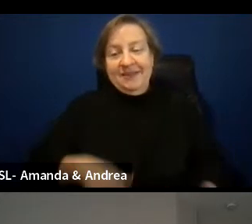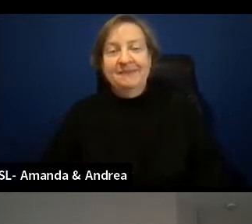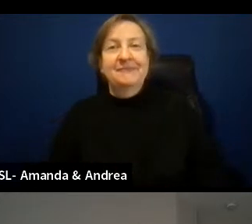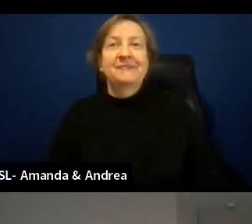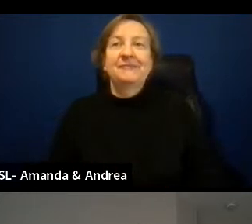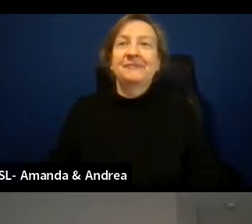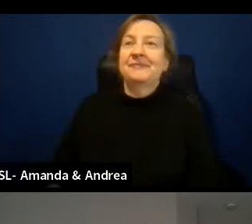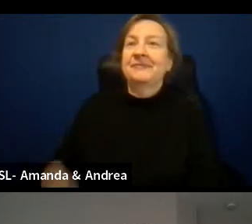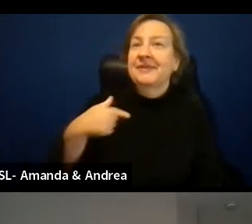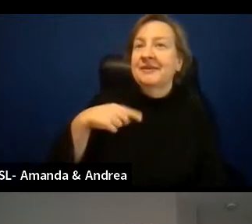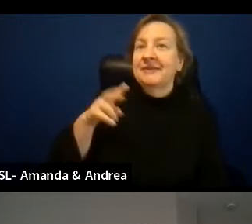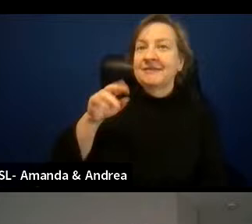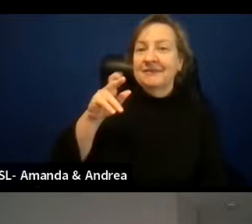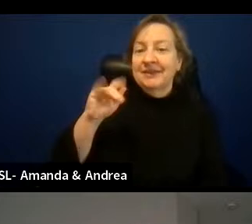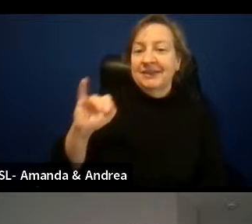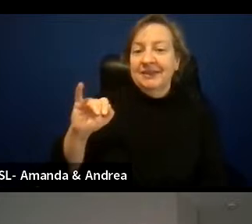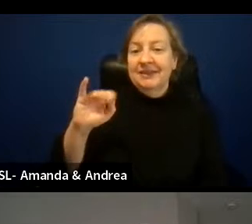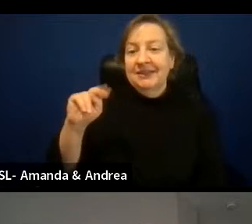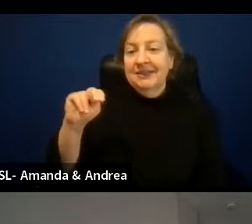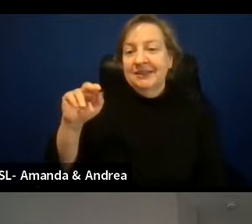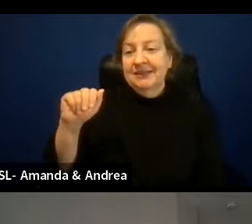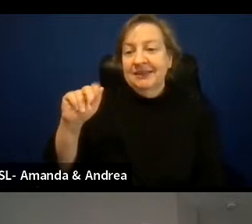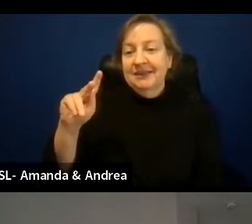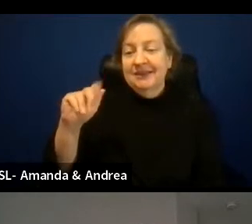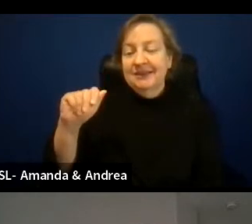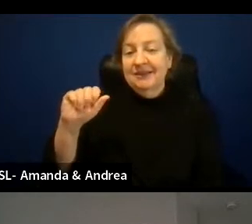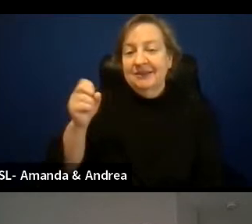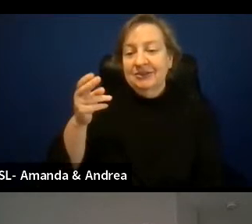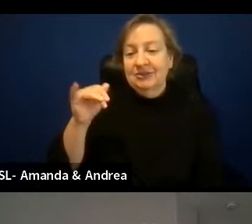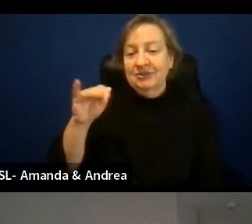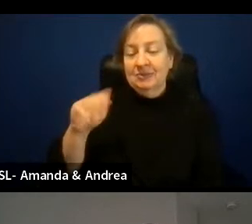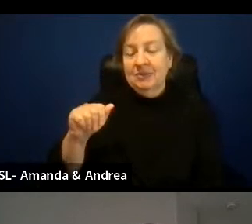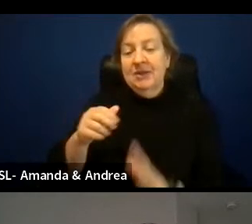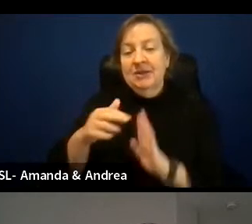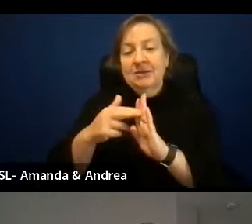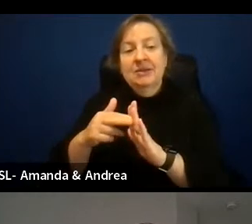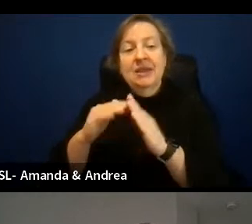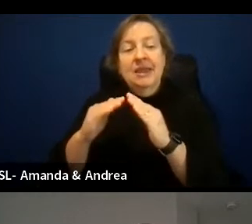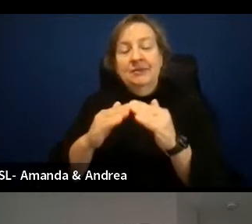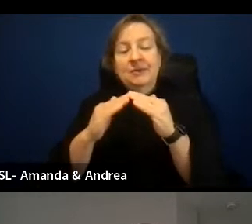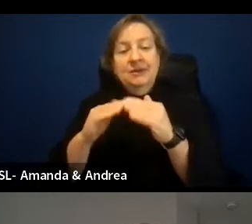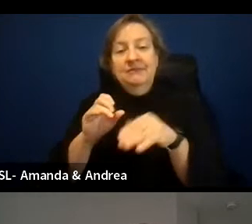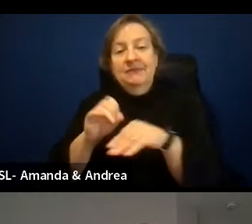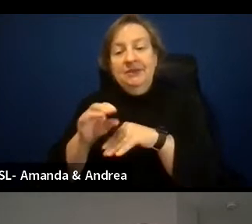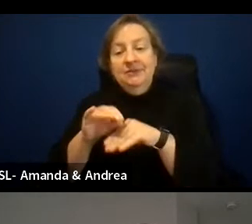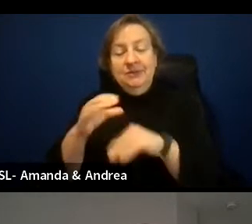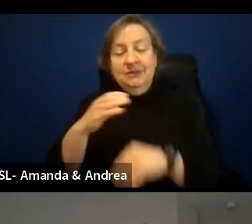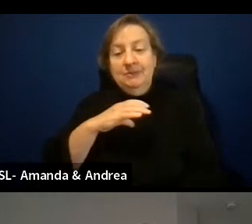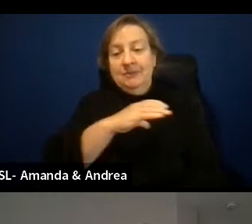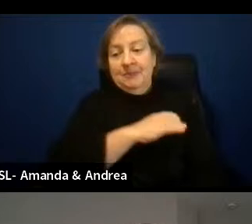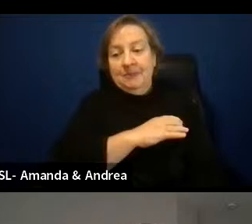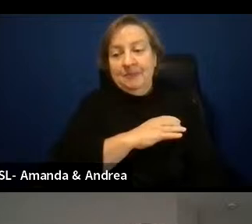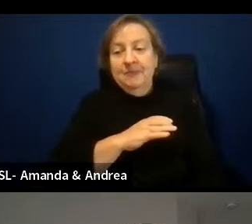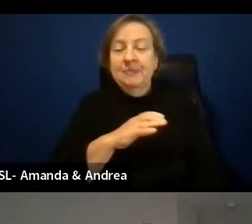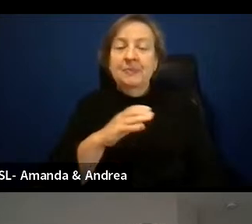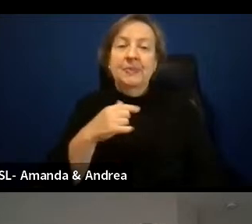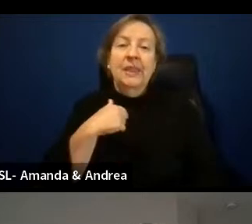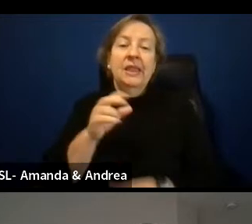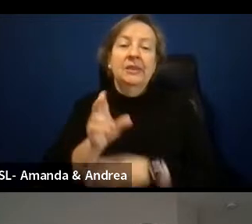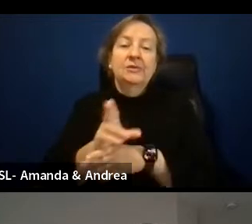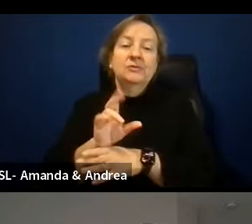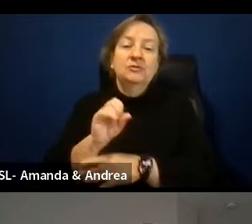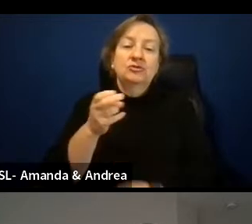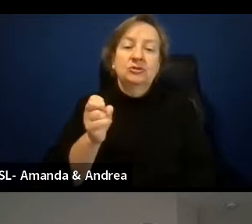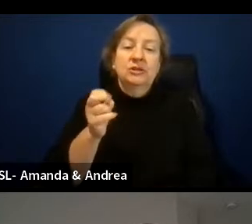I'm Vicky Nakashima, and I'm representing the Equity Advisory Committee. I use she,